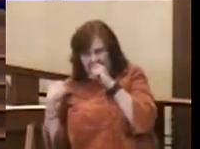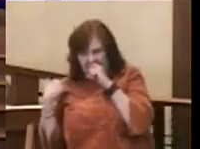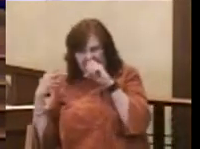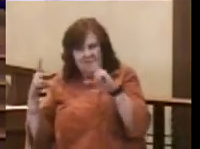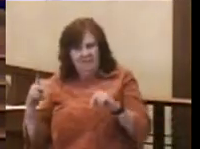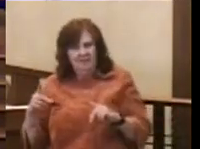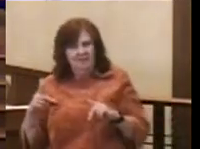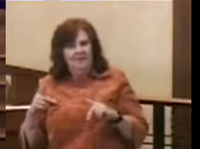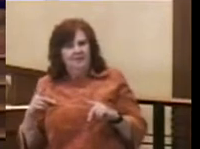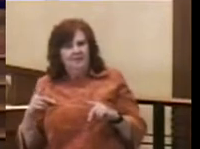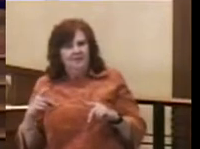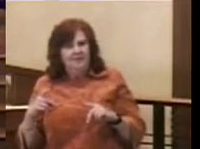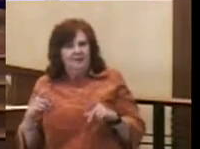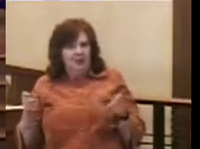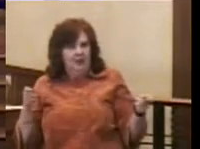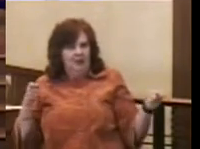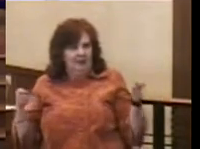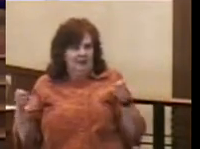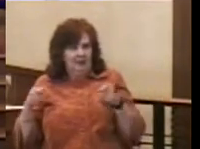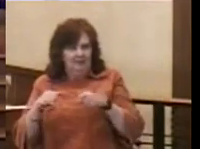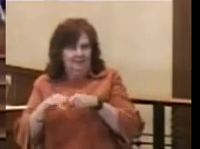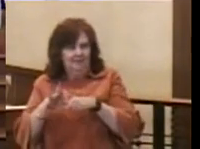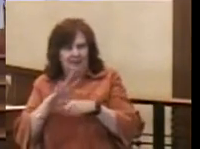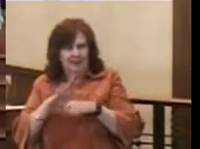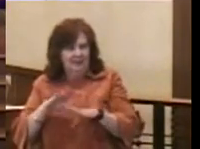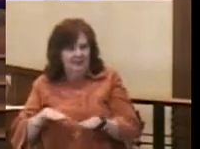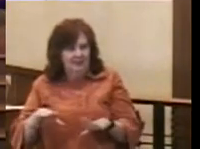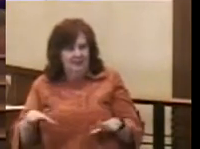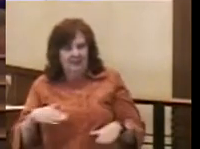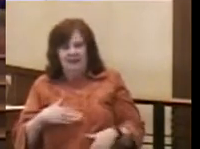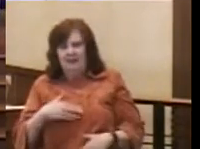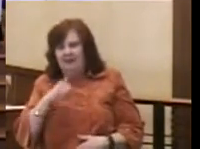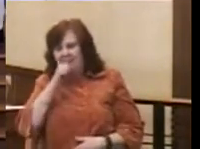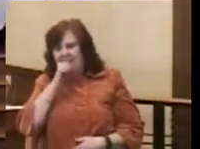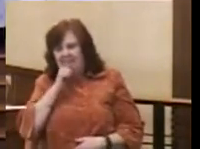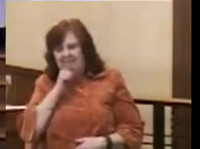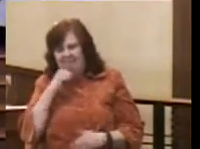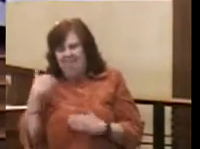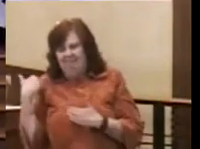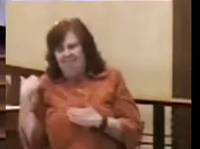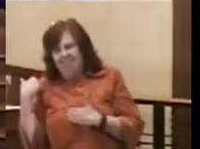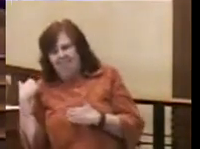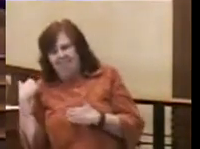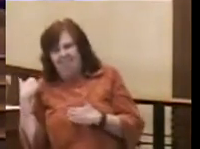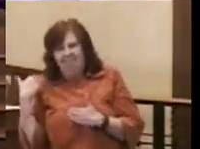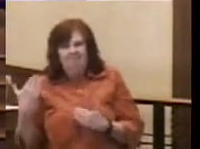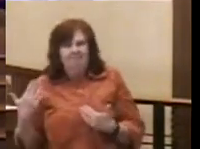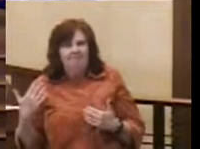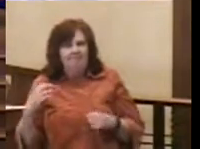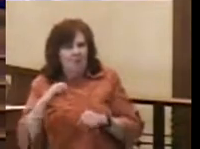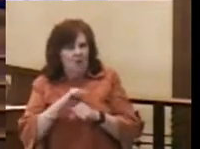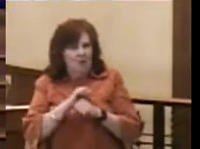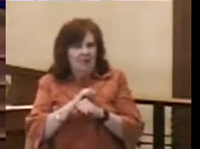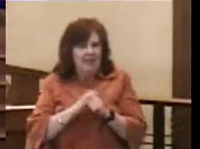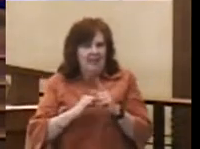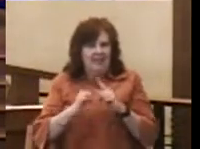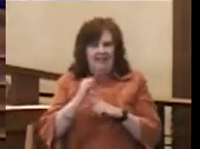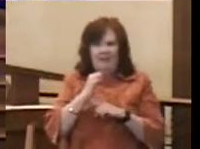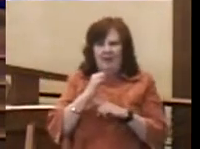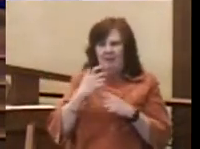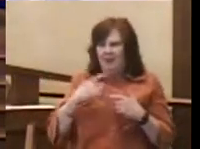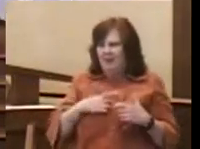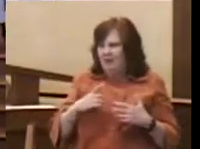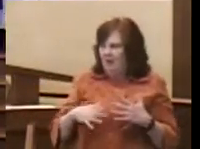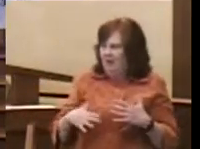has unruly children. Oh, it's my cross to bear. There's an unwelcome working environment. Oh, it's just my cross